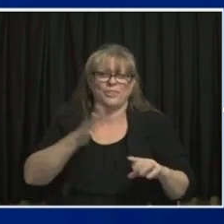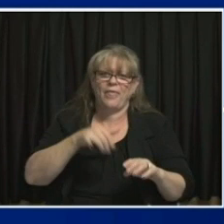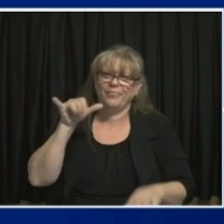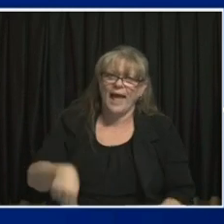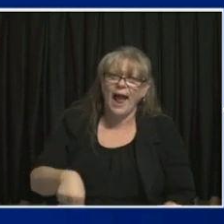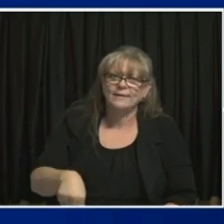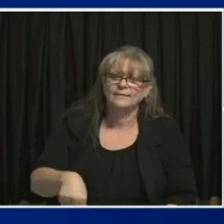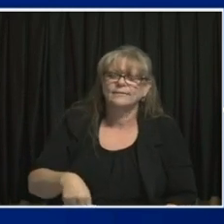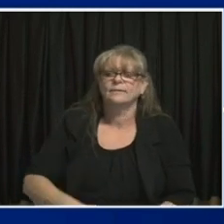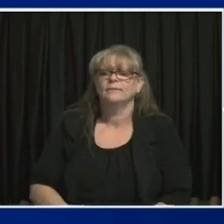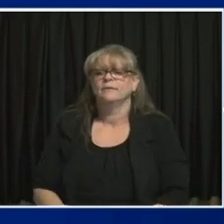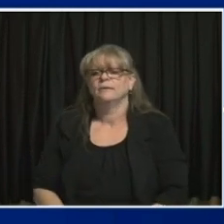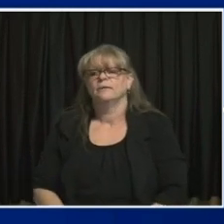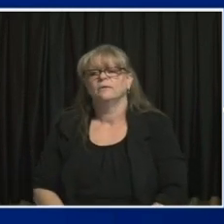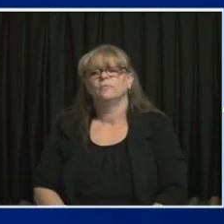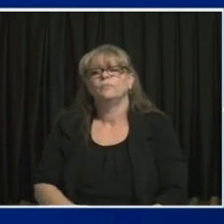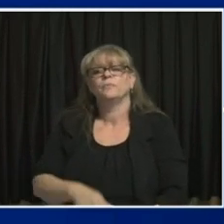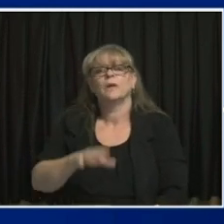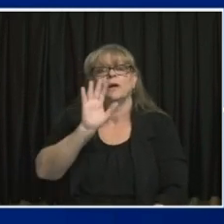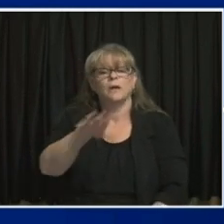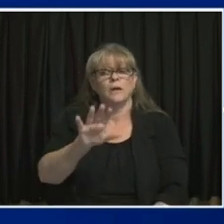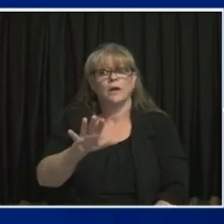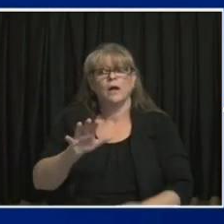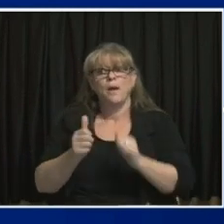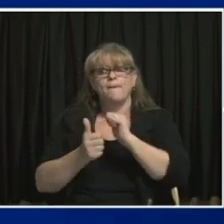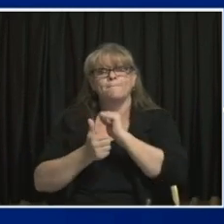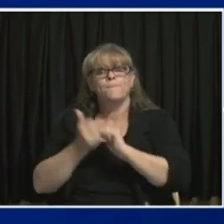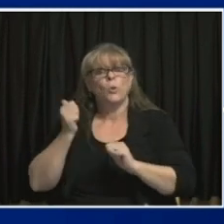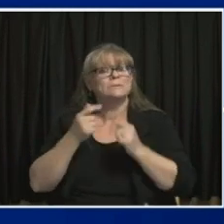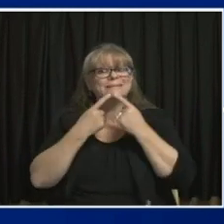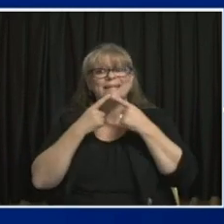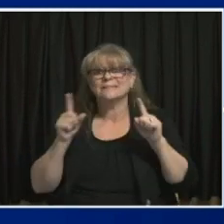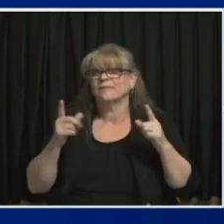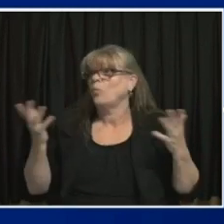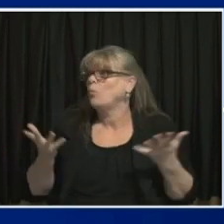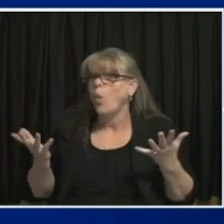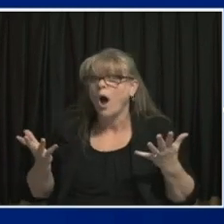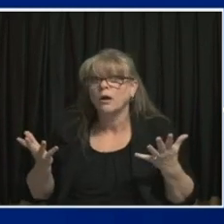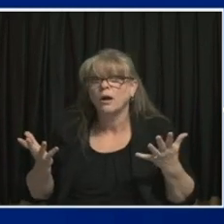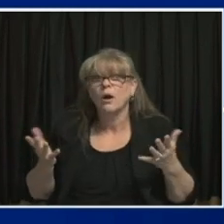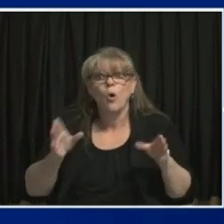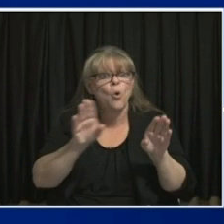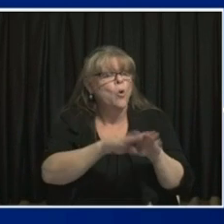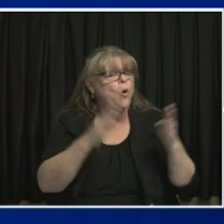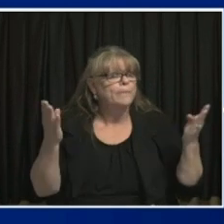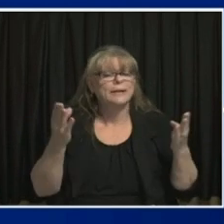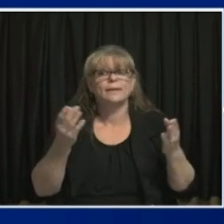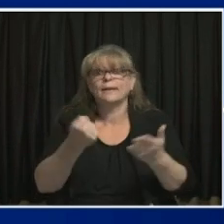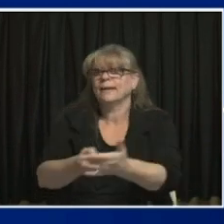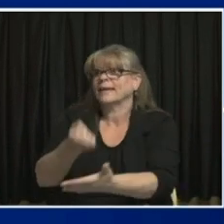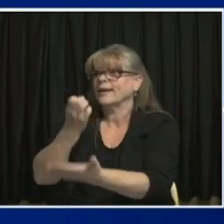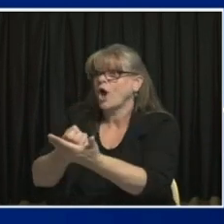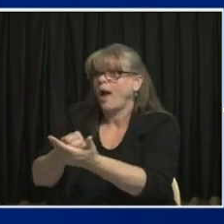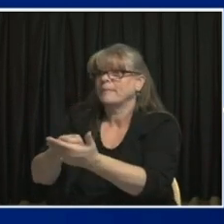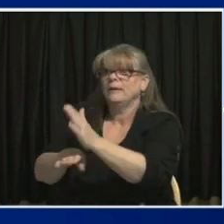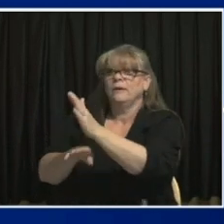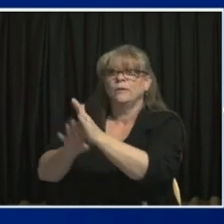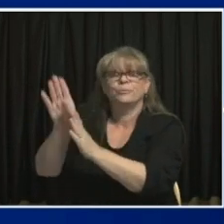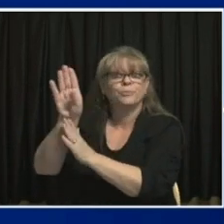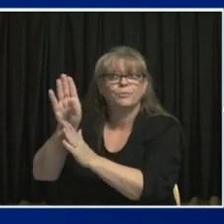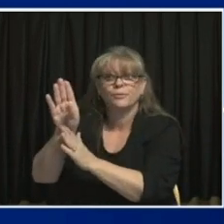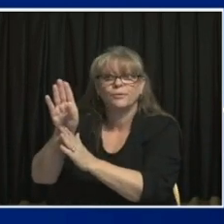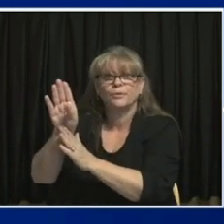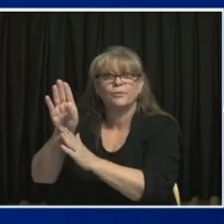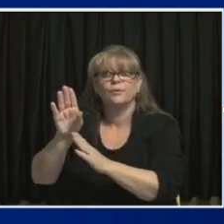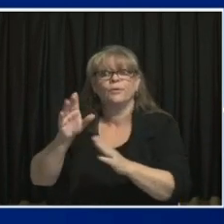way to limit the suffering of our fellow Coloradans and ourselves, and to get our economy back on track sooner rather than later, we want to be one of the first states back,